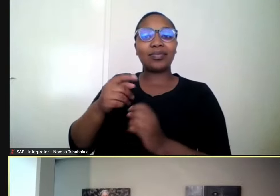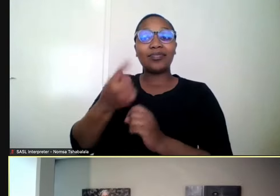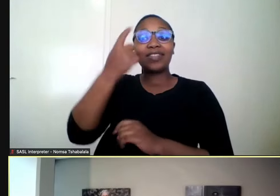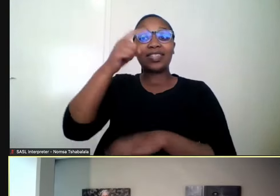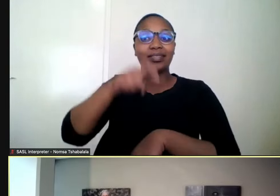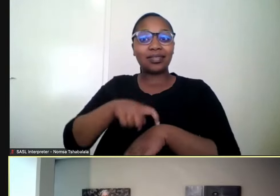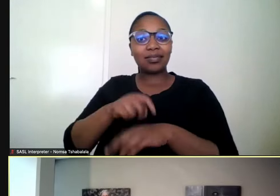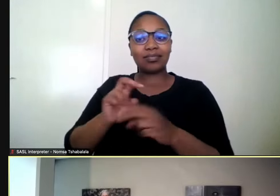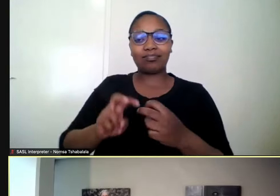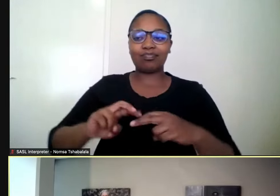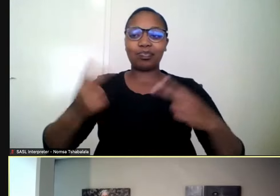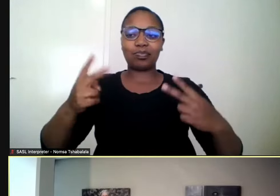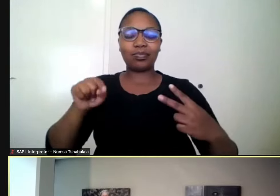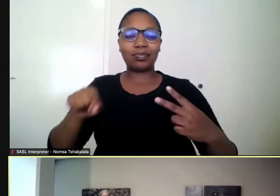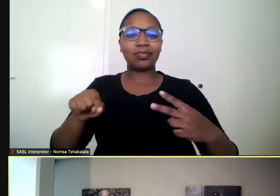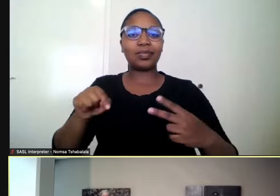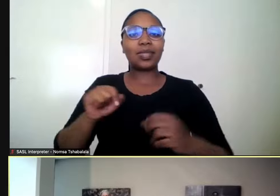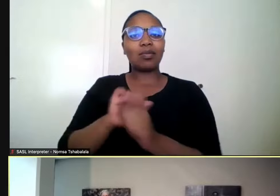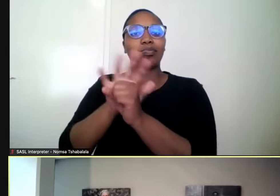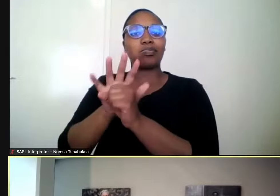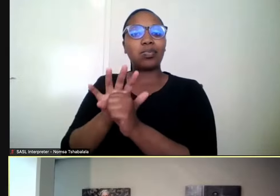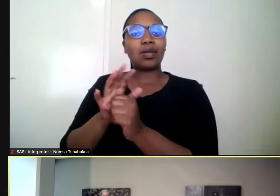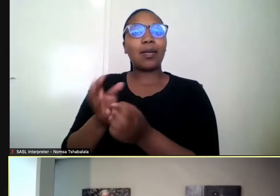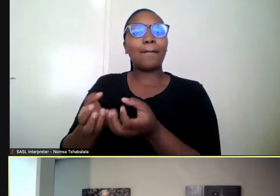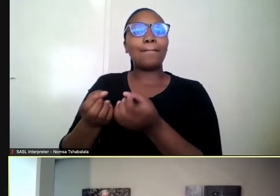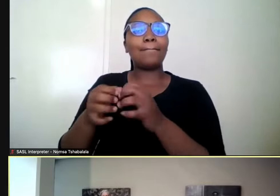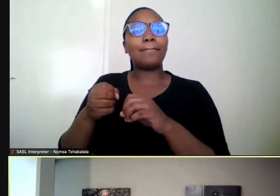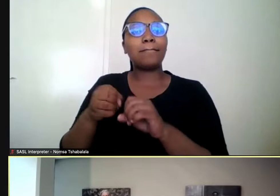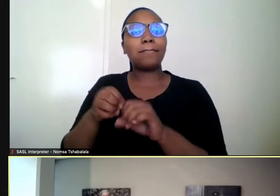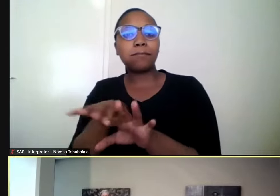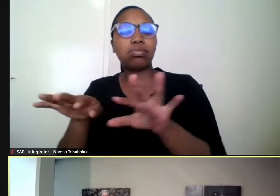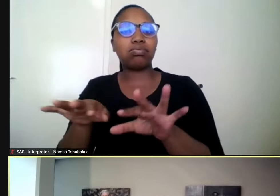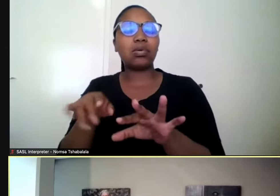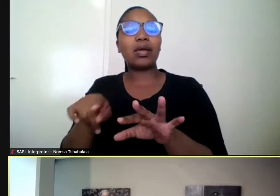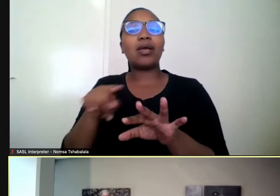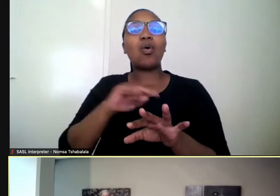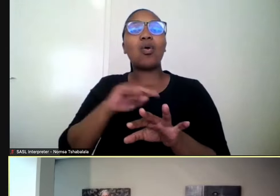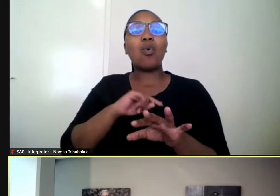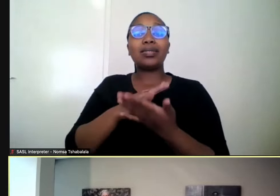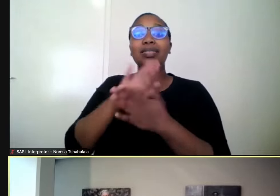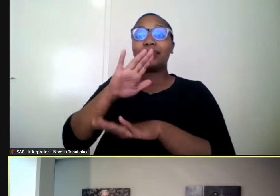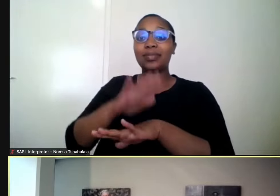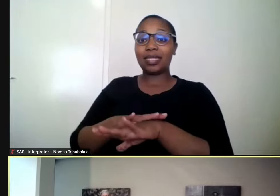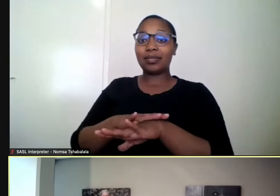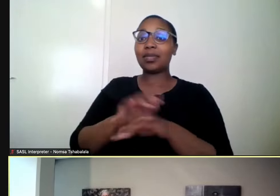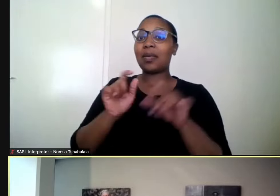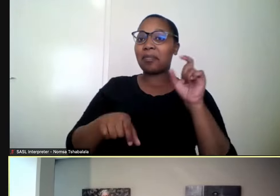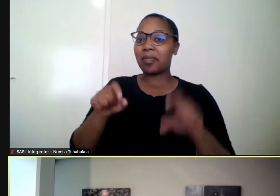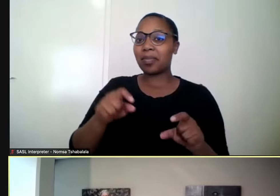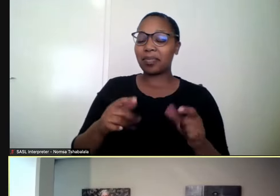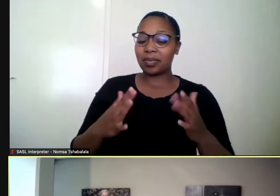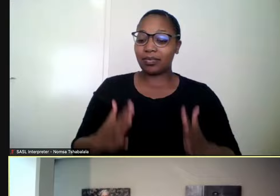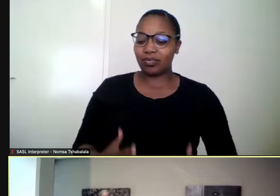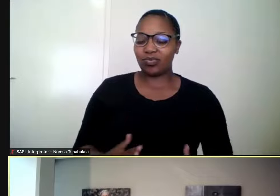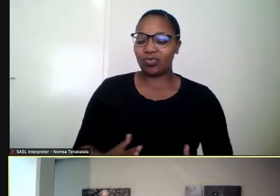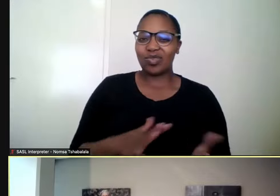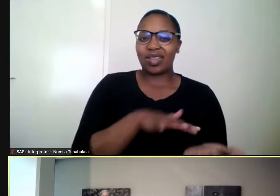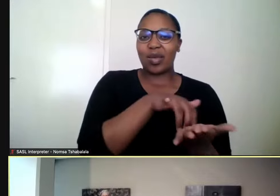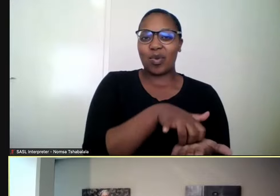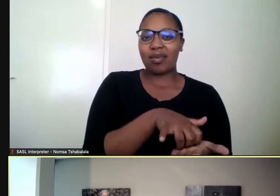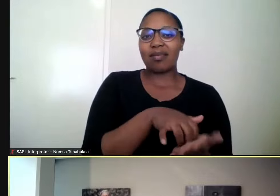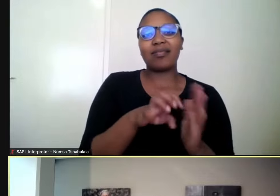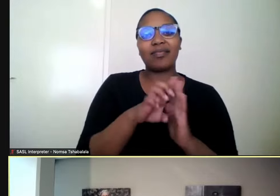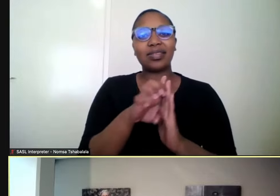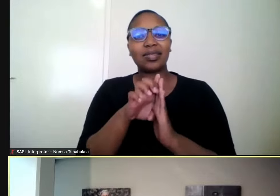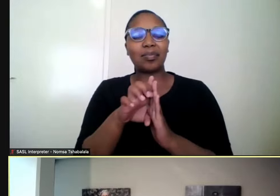example, the Alpha in the UK, is that certain times immune suppressed individuals, for example, people that just did